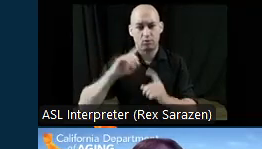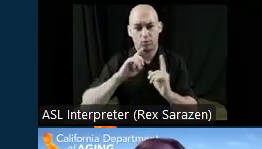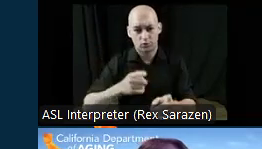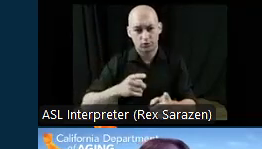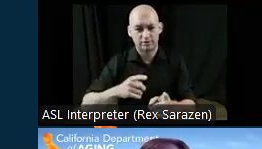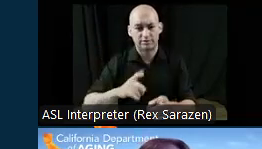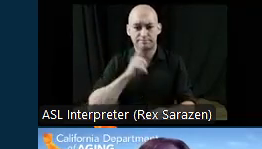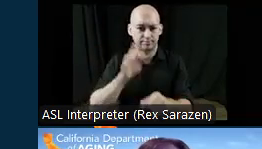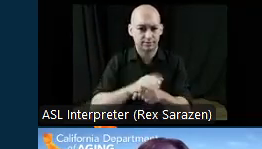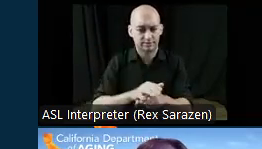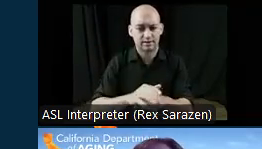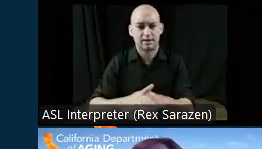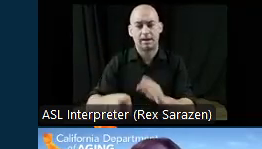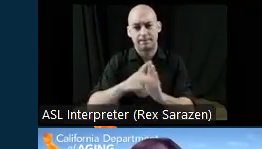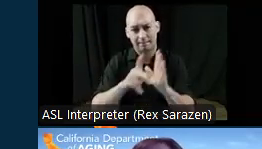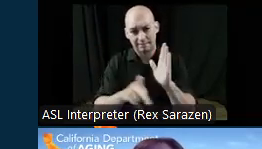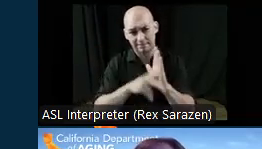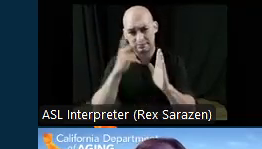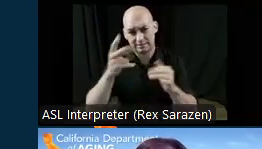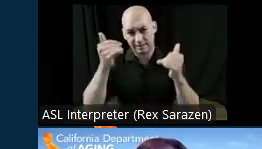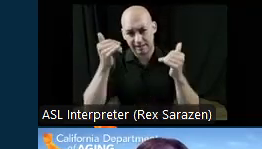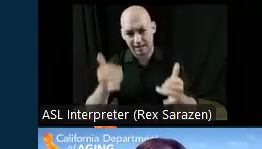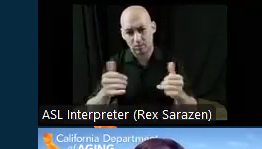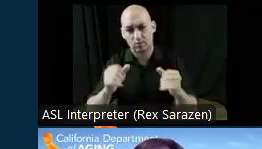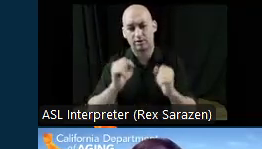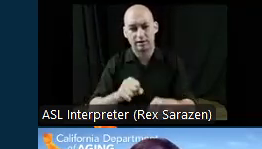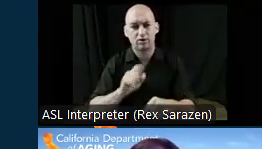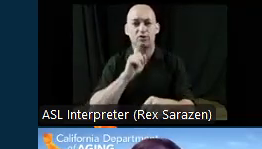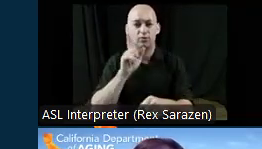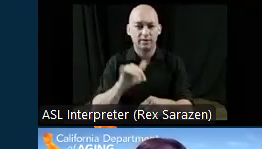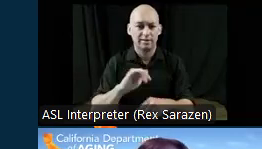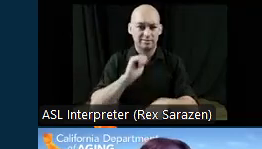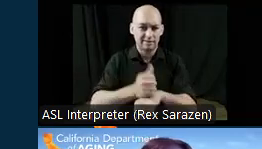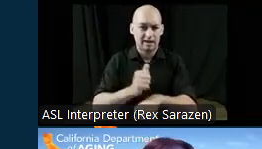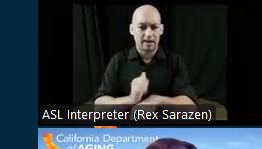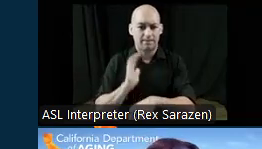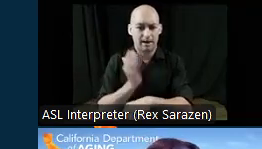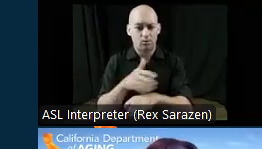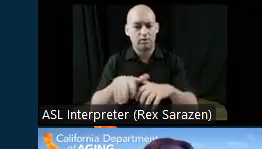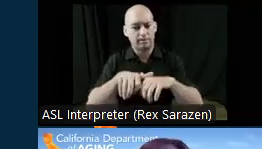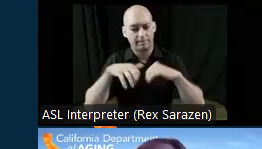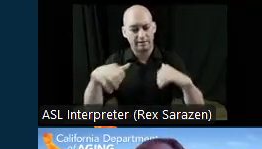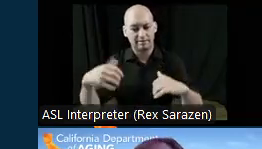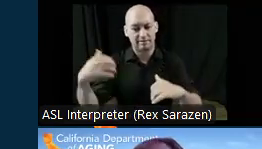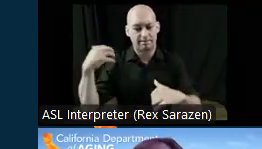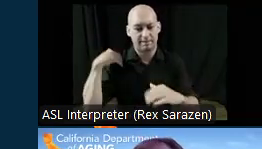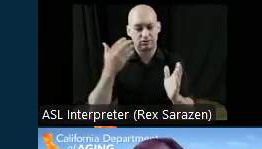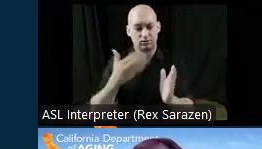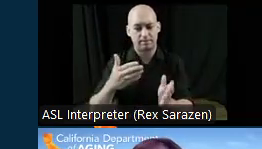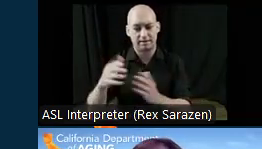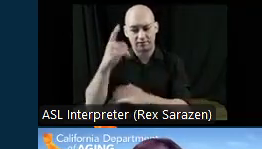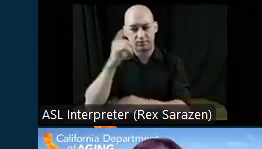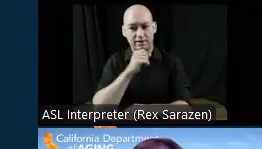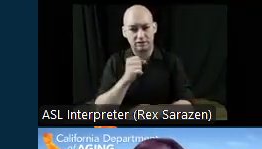the policies that I'm seeing now that can really position our committees, the Master Plan for Aging, to